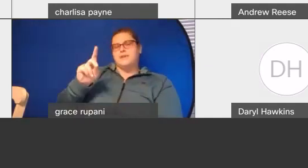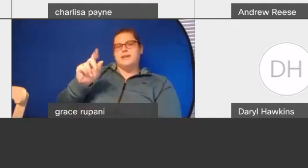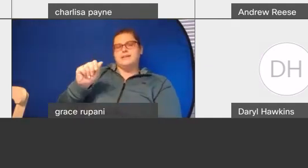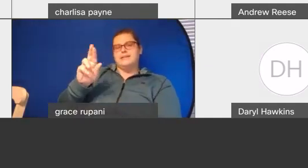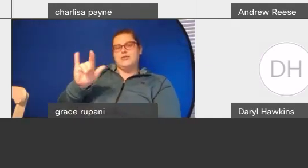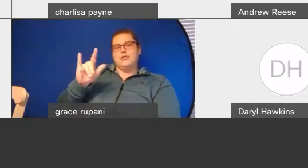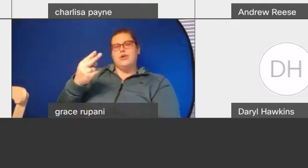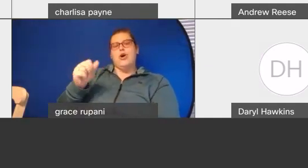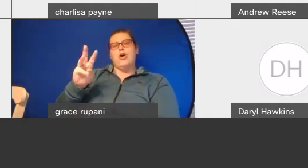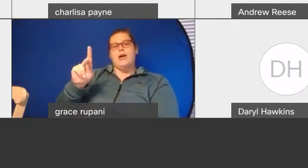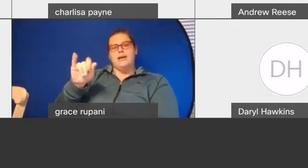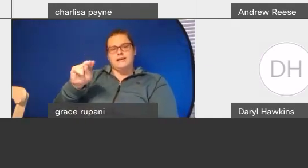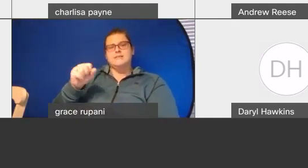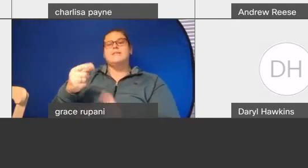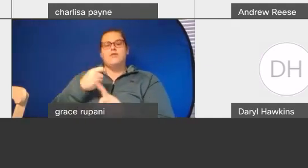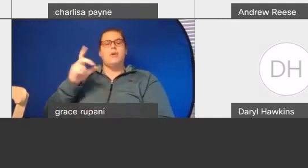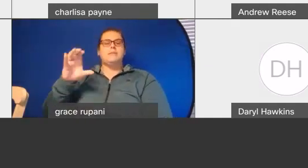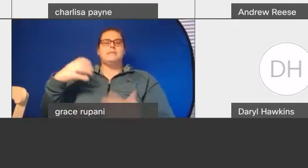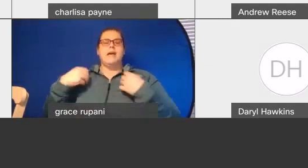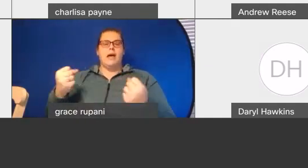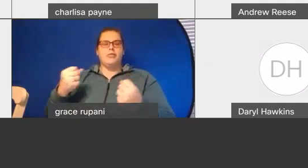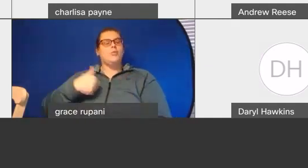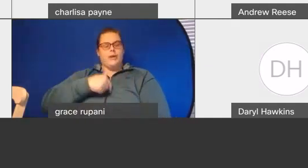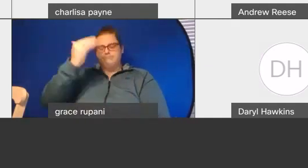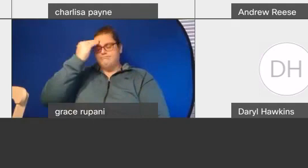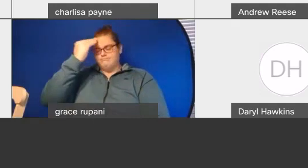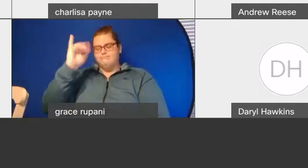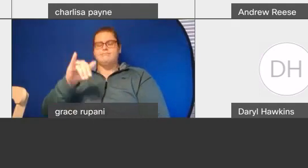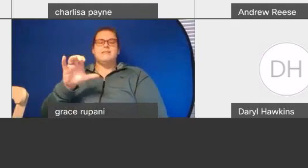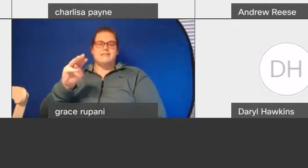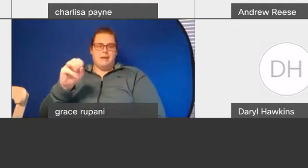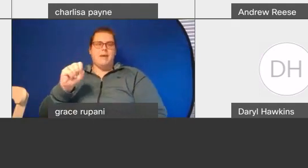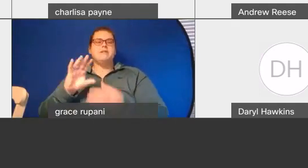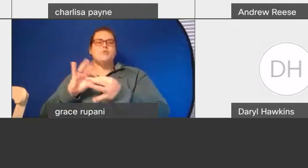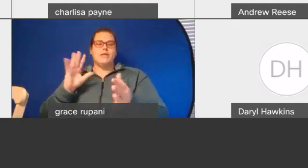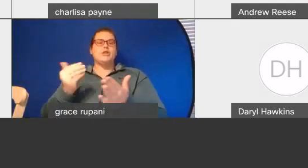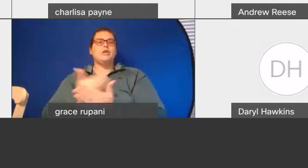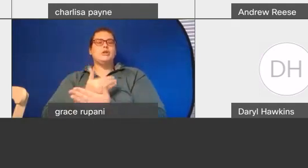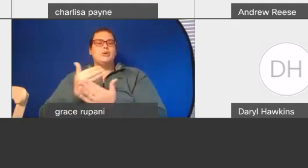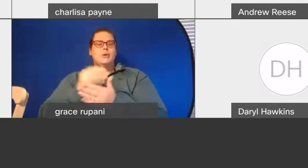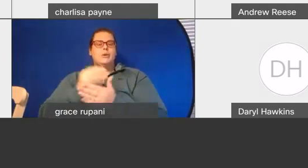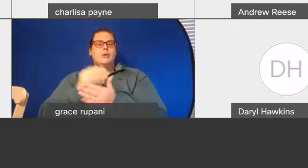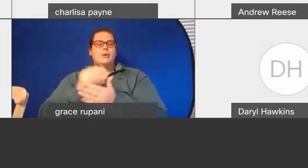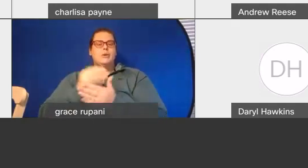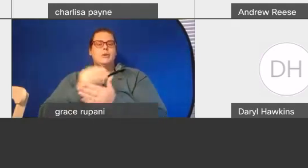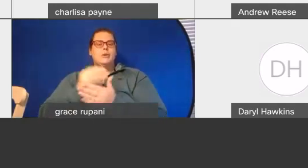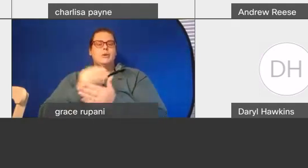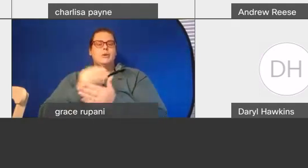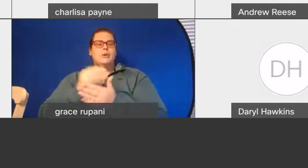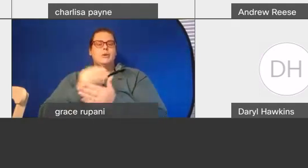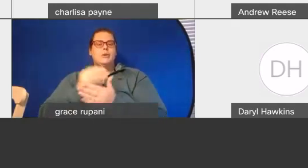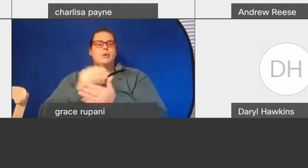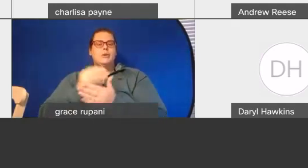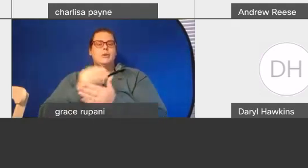we are aware CMS released new visitation guidance for multiple healthcare